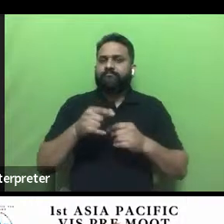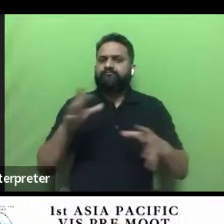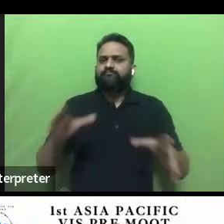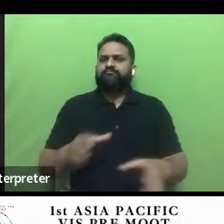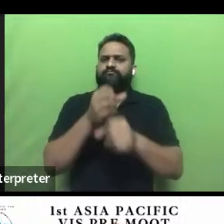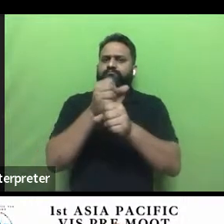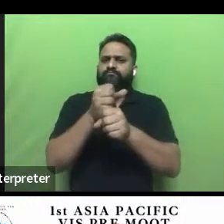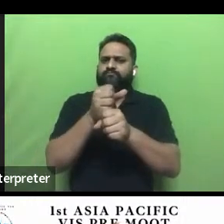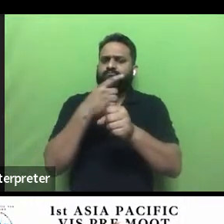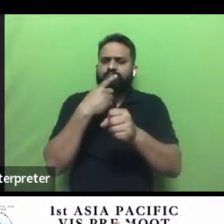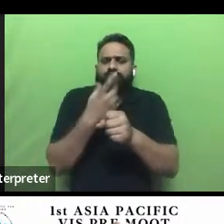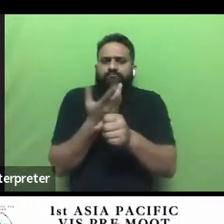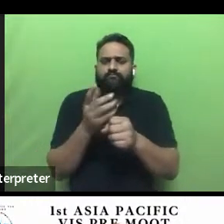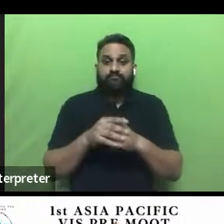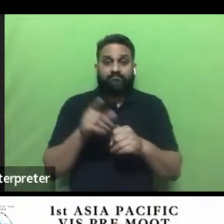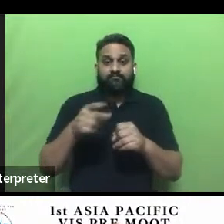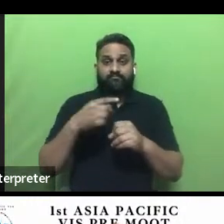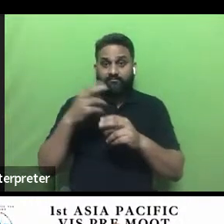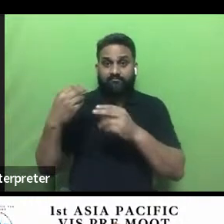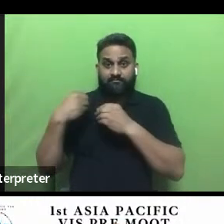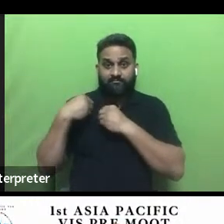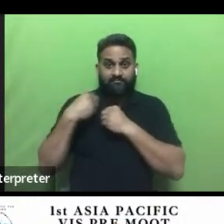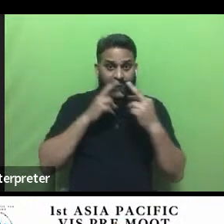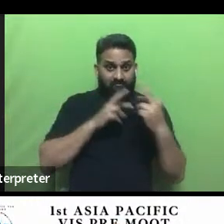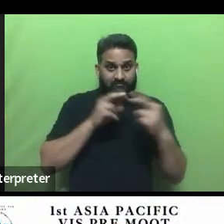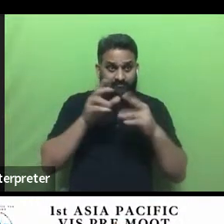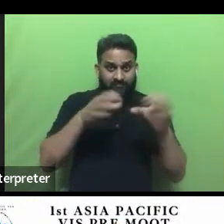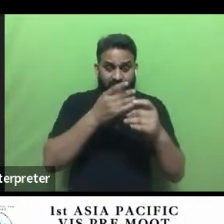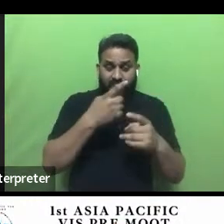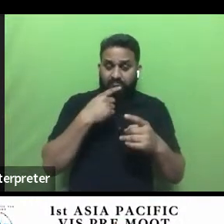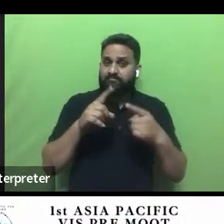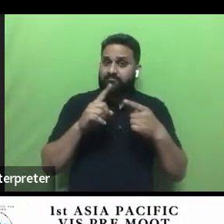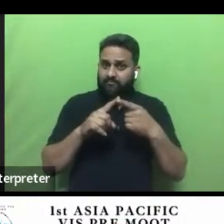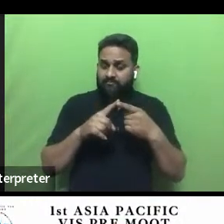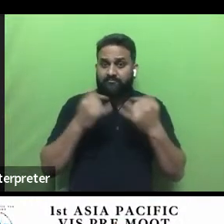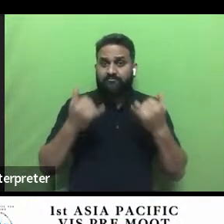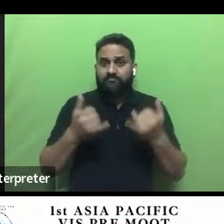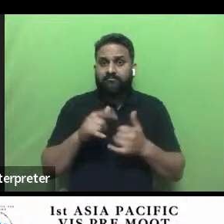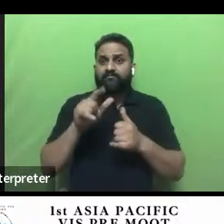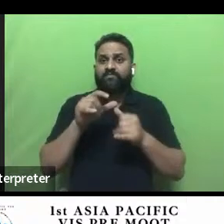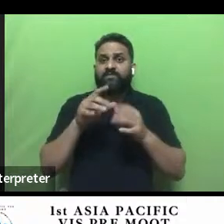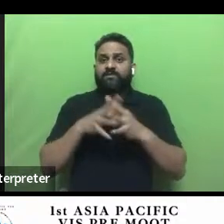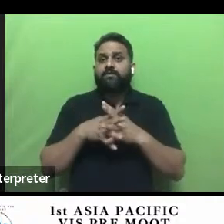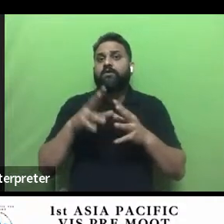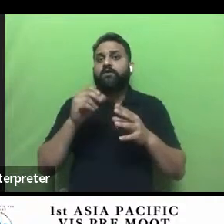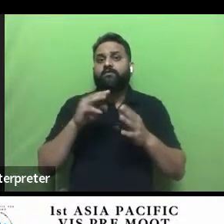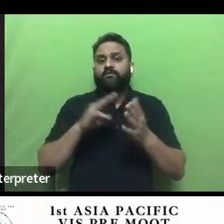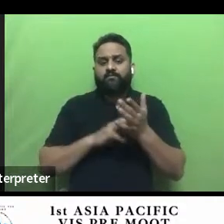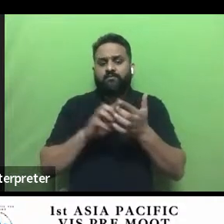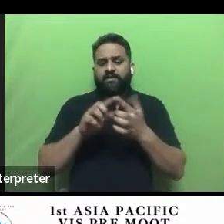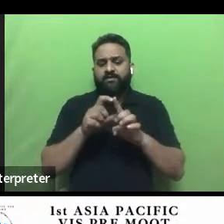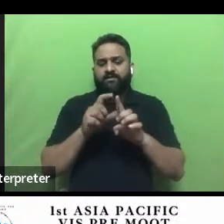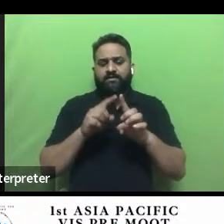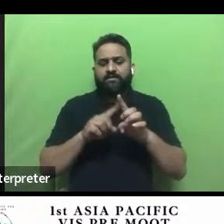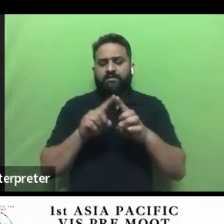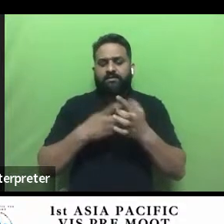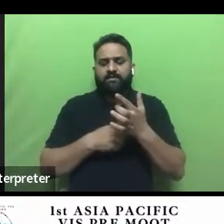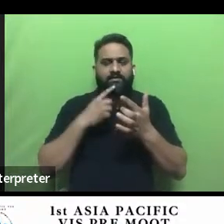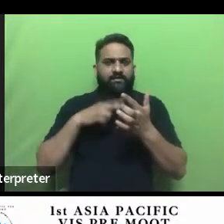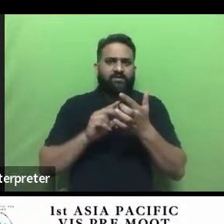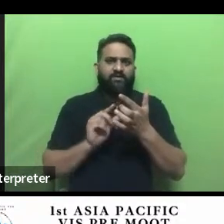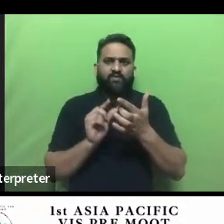summarize, it is the respondent's position that firstly, it is the law of Mediterranean that governs the arbitration